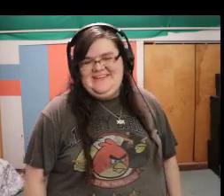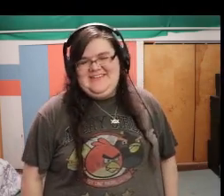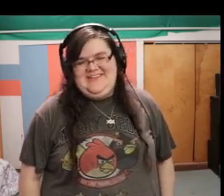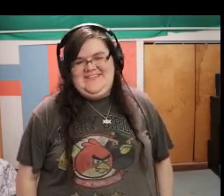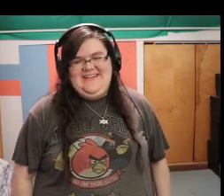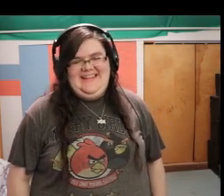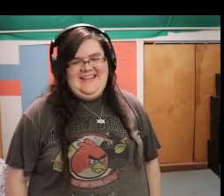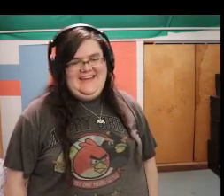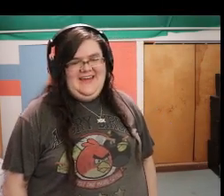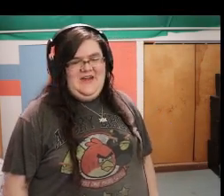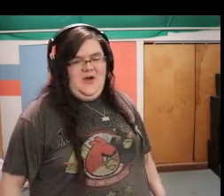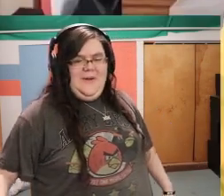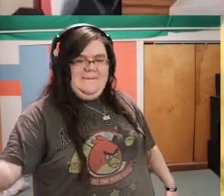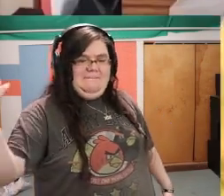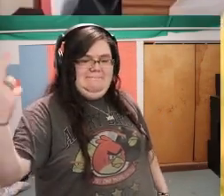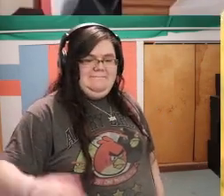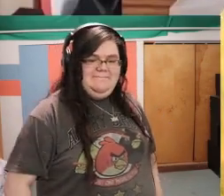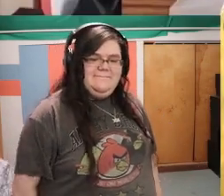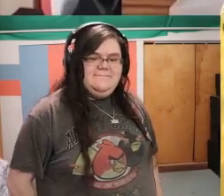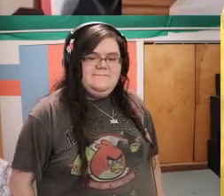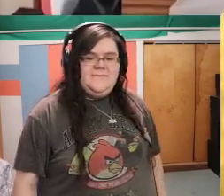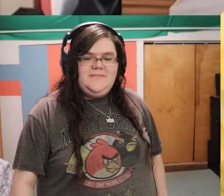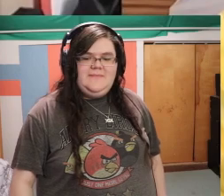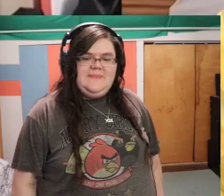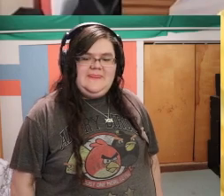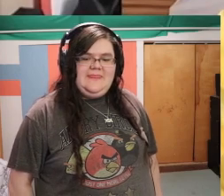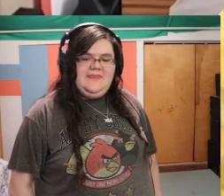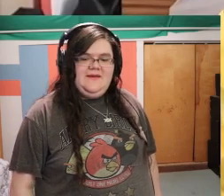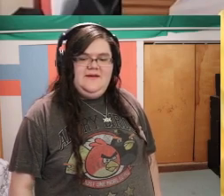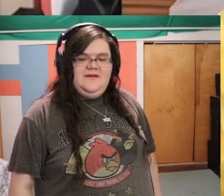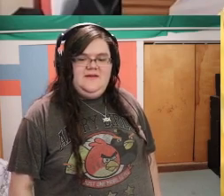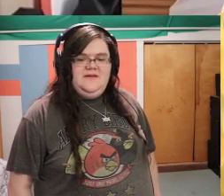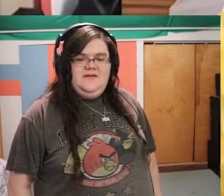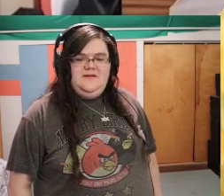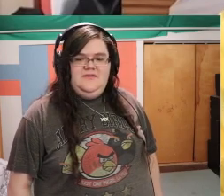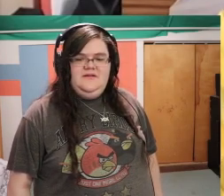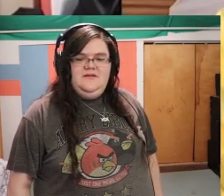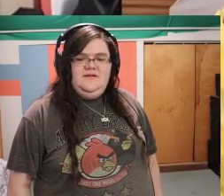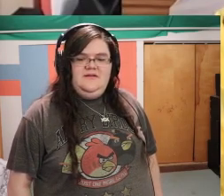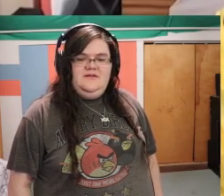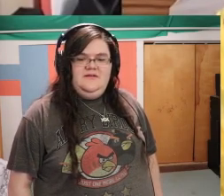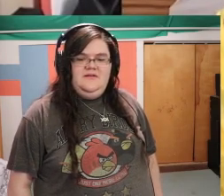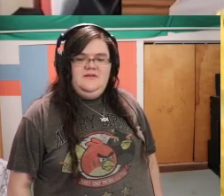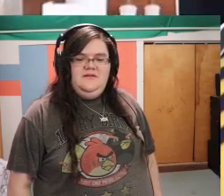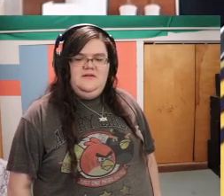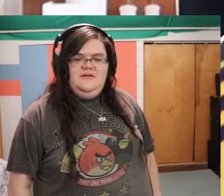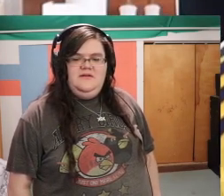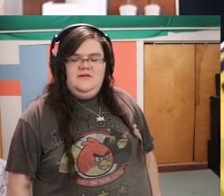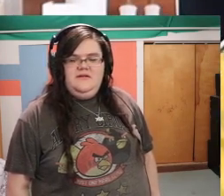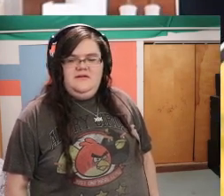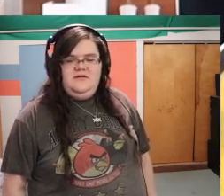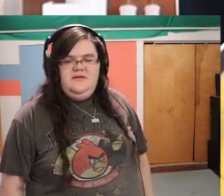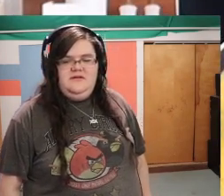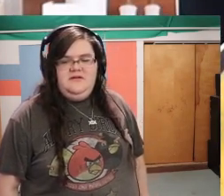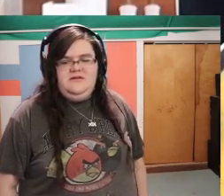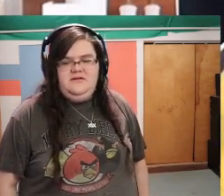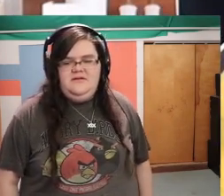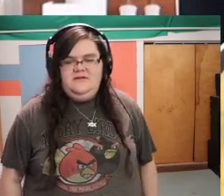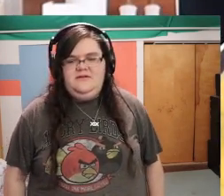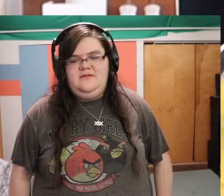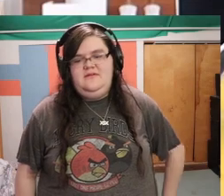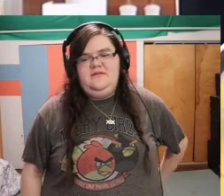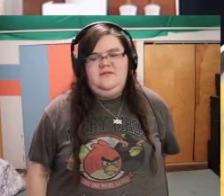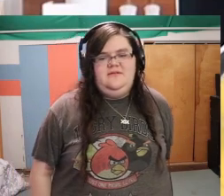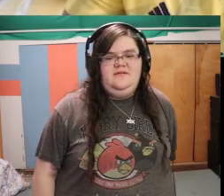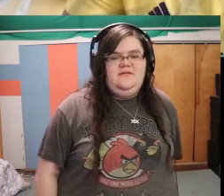question? Go. Can I put a whole drink in and drink it in front of you? It's mad shit from your kitchen. Show me your